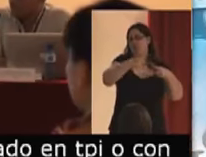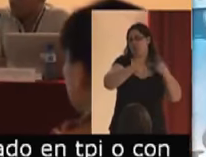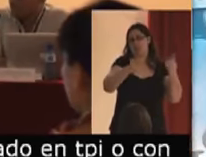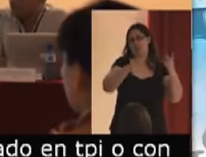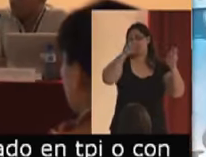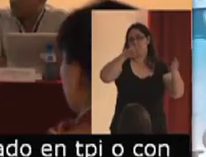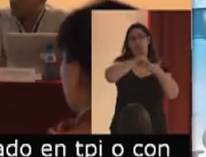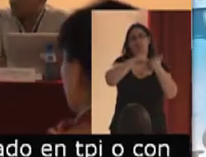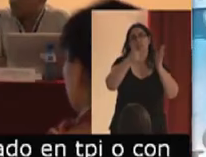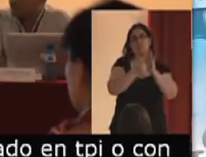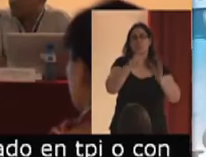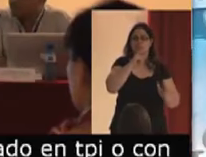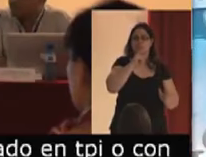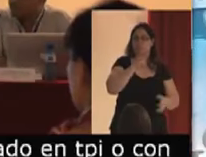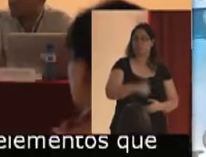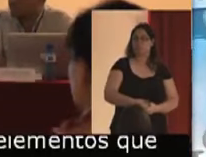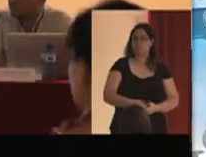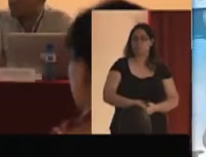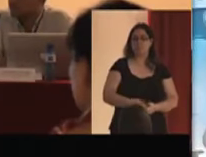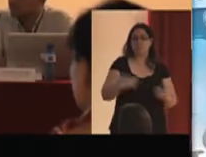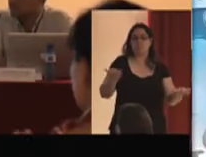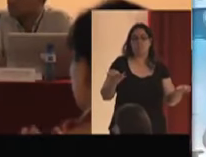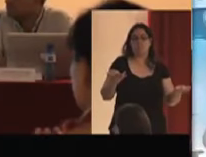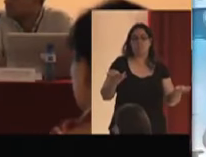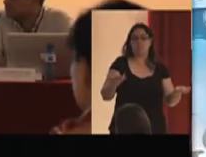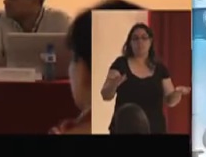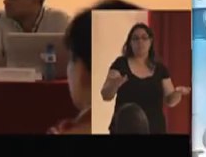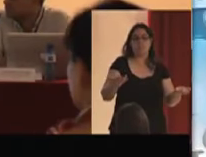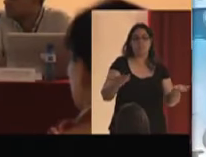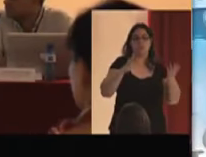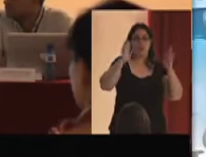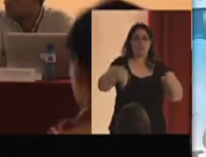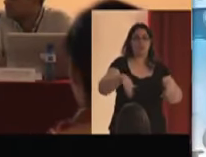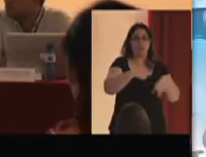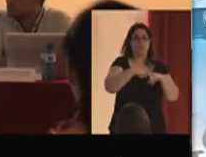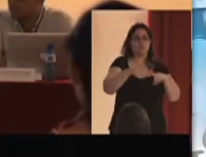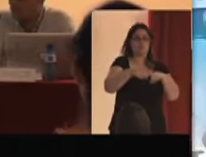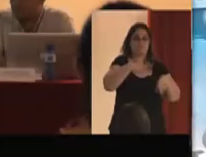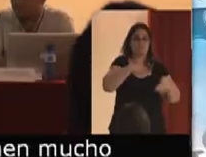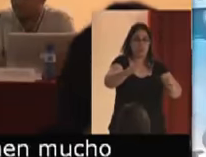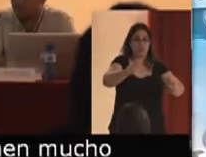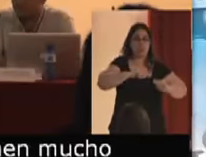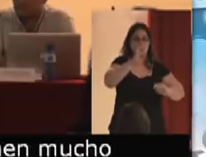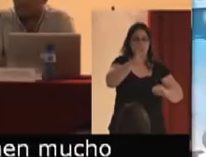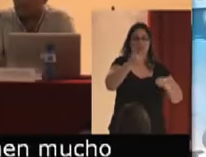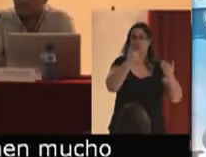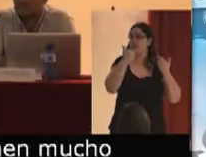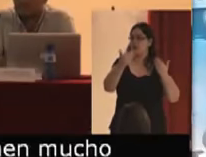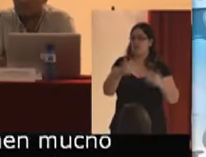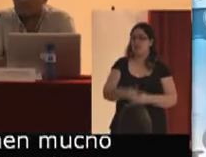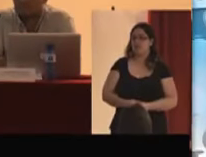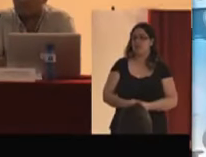many elements, and these are very technical details which have a lot of potential and can